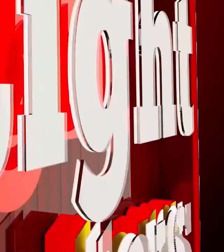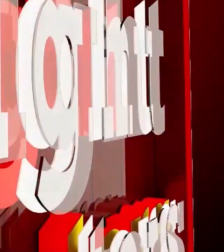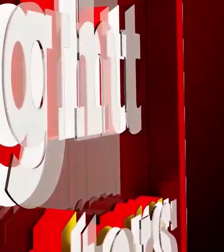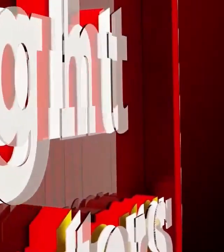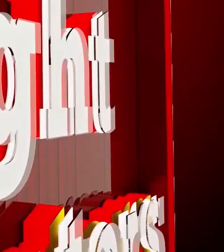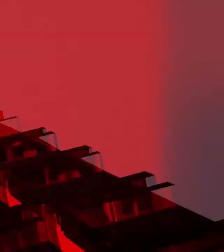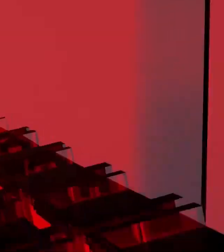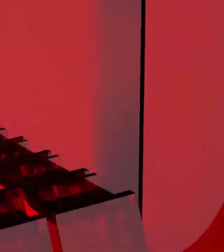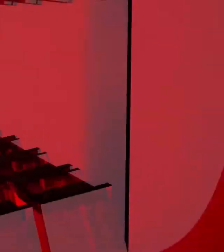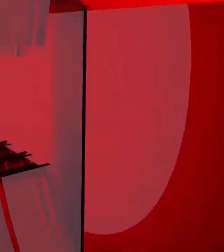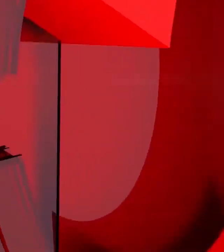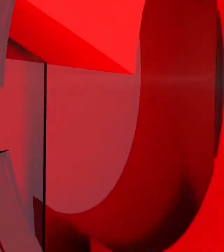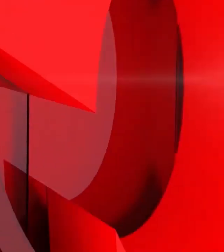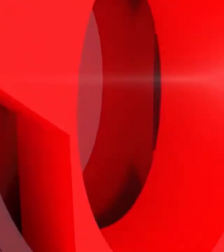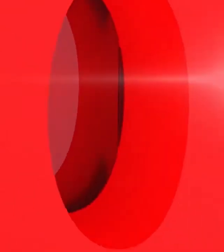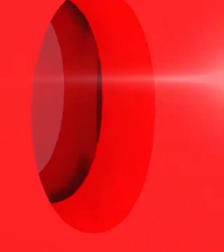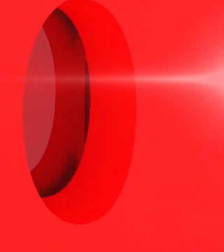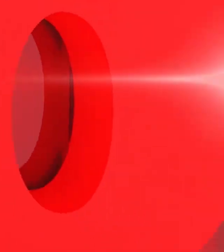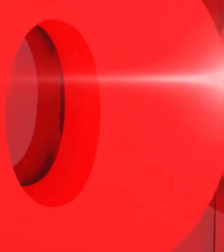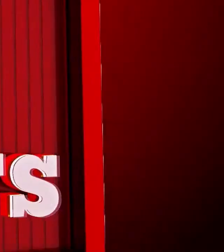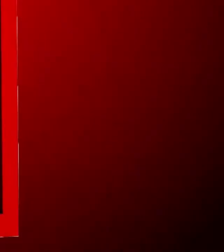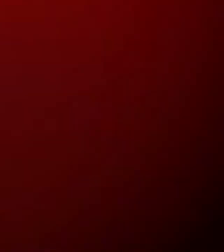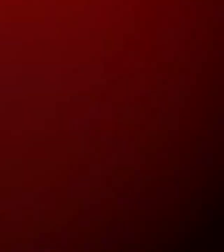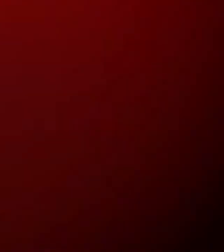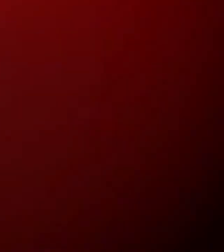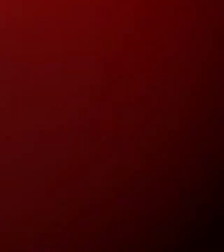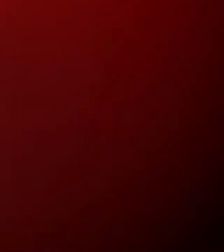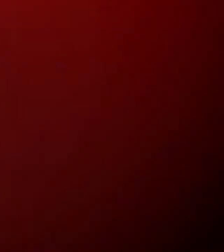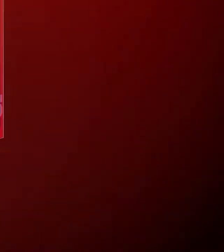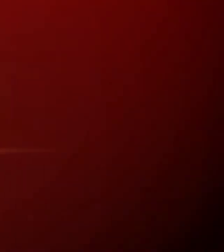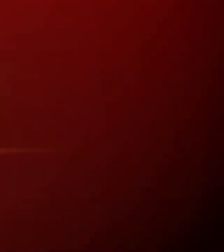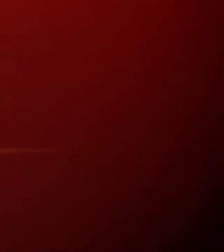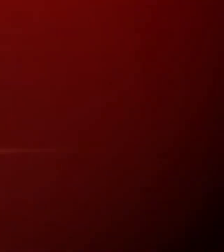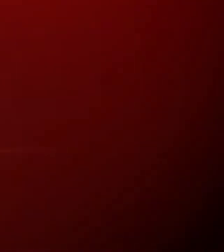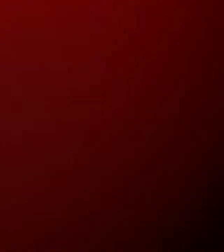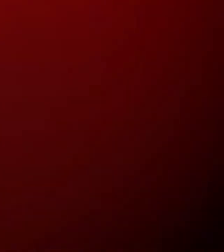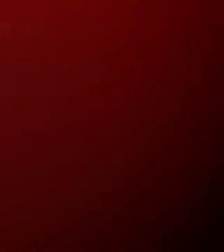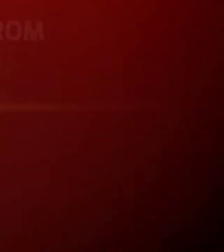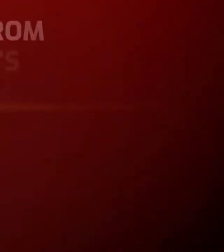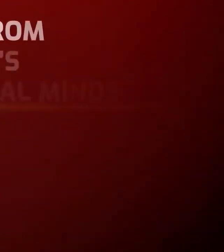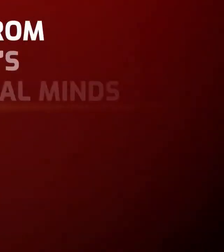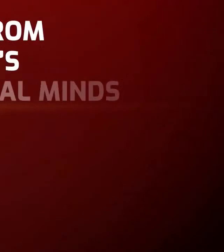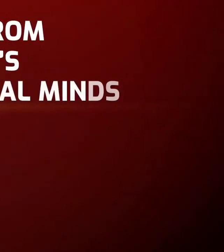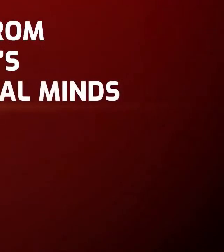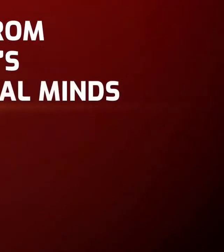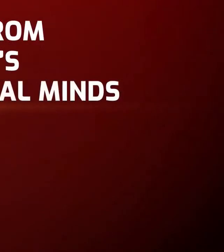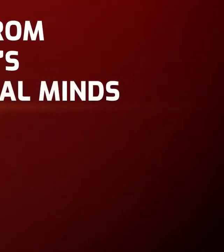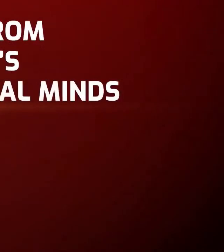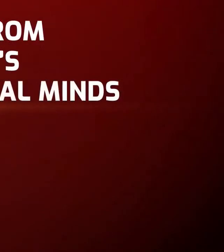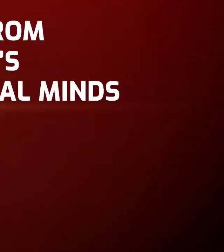Insights from the world's best medical minds. You are watching TheRightDoctors.com.